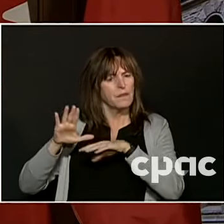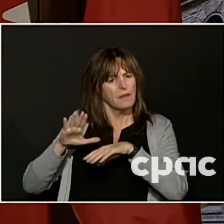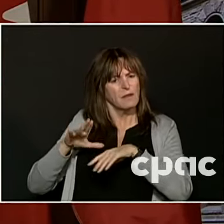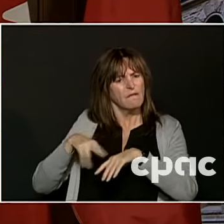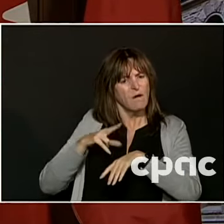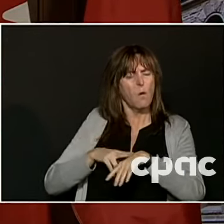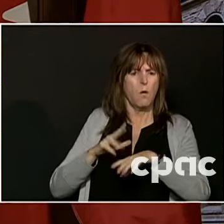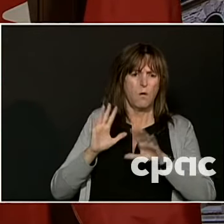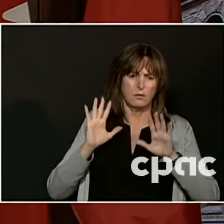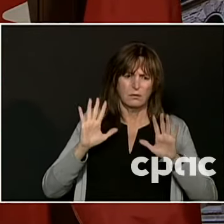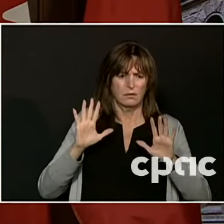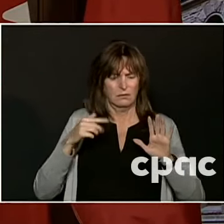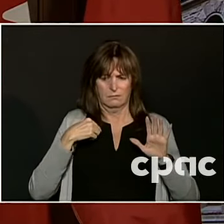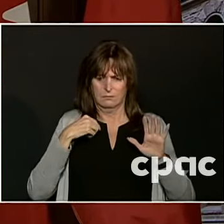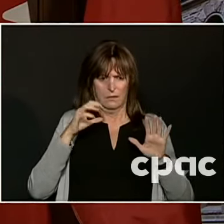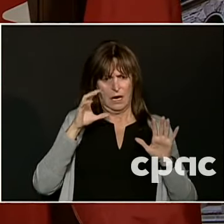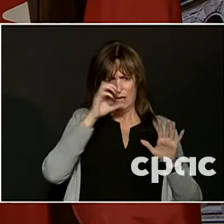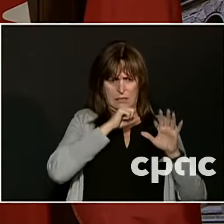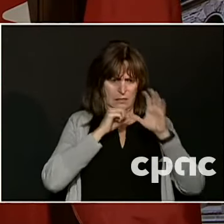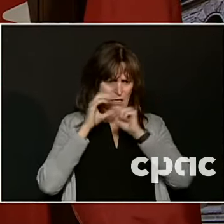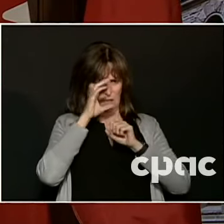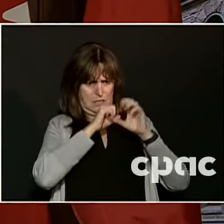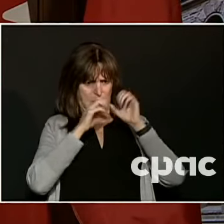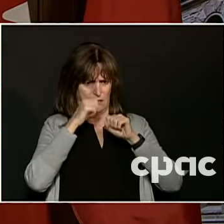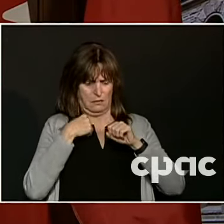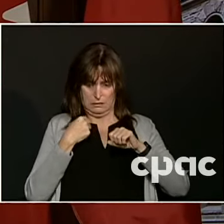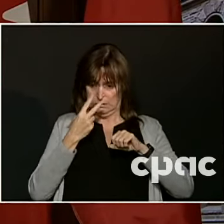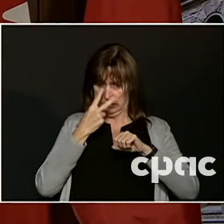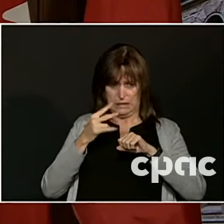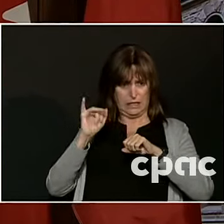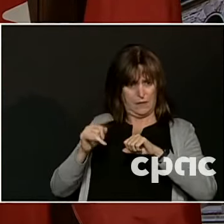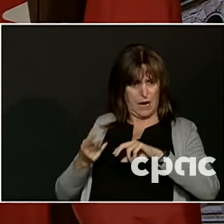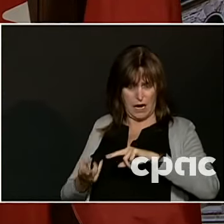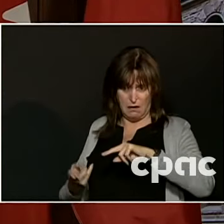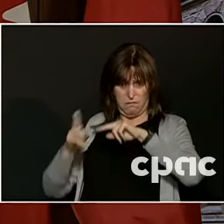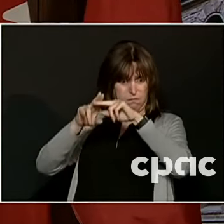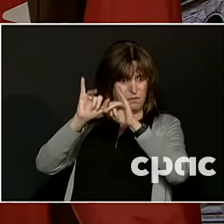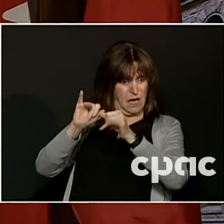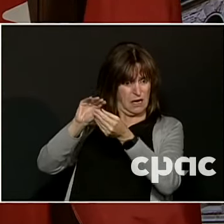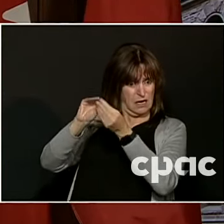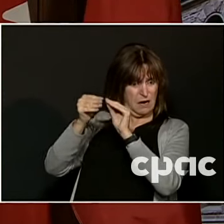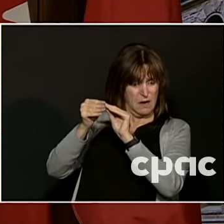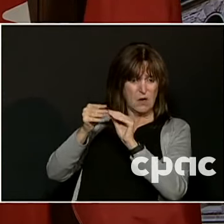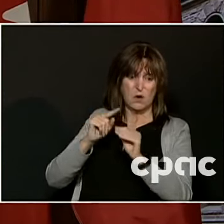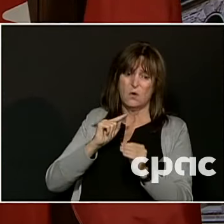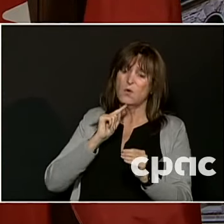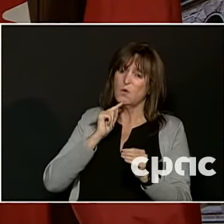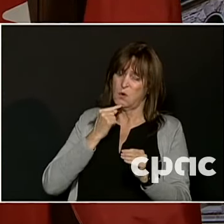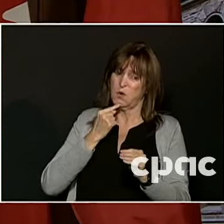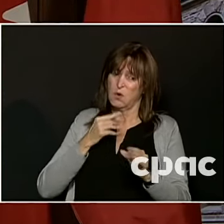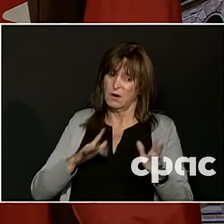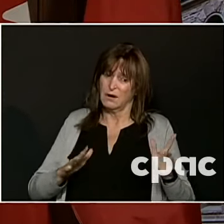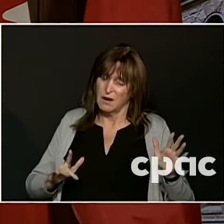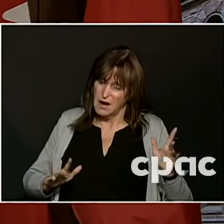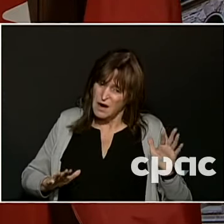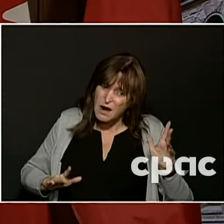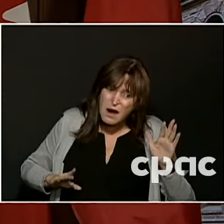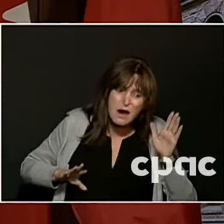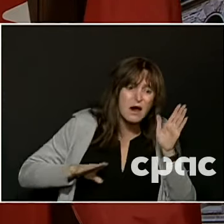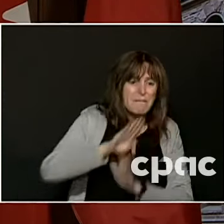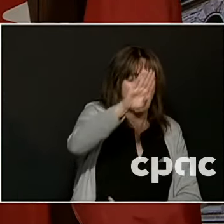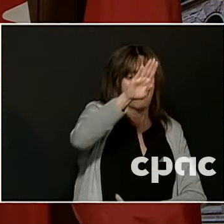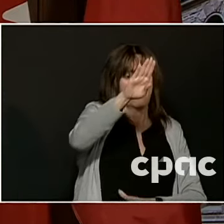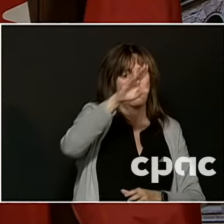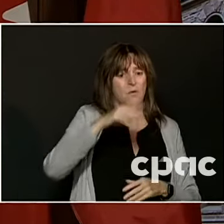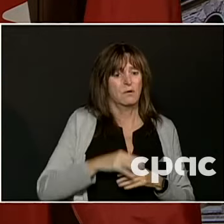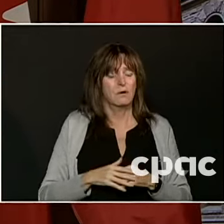very significant growth of the pandemic. If you go to the next slide, which is slide 13, and these slides are available on